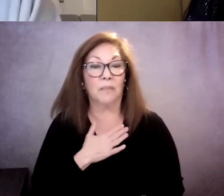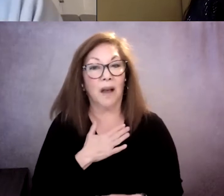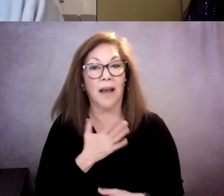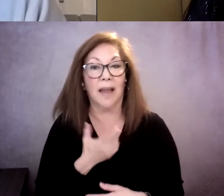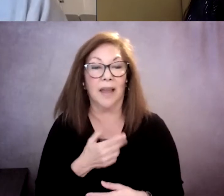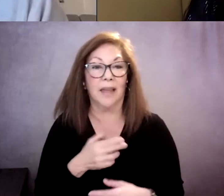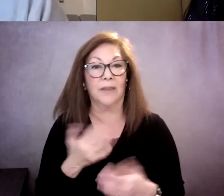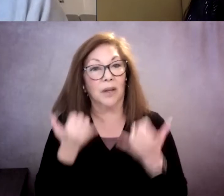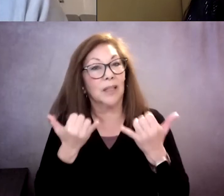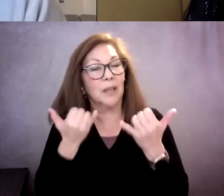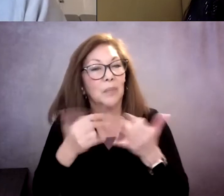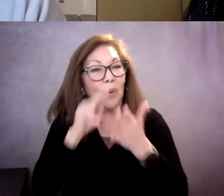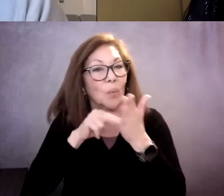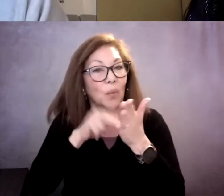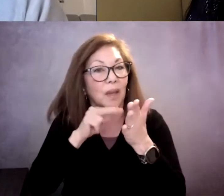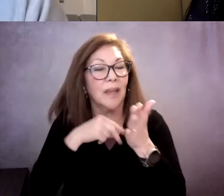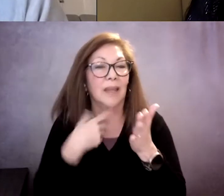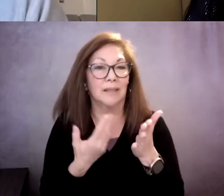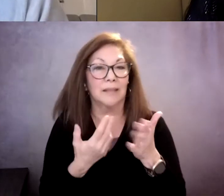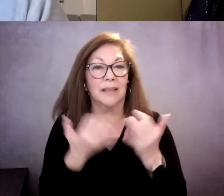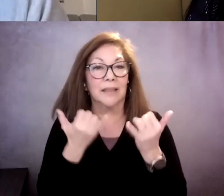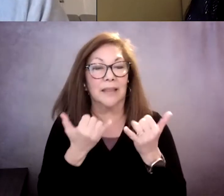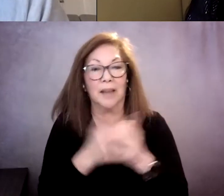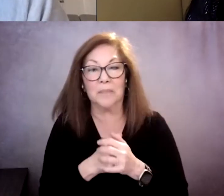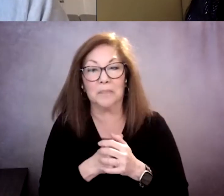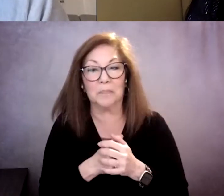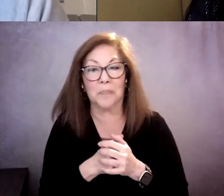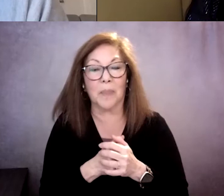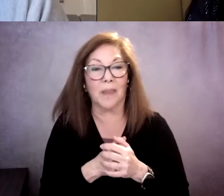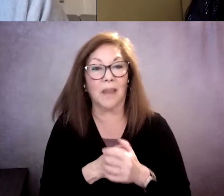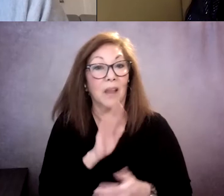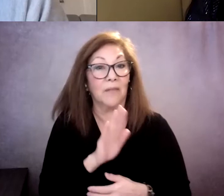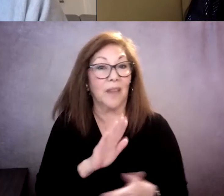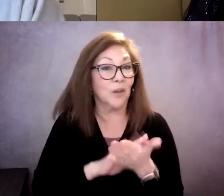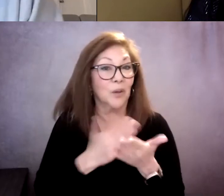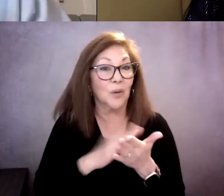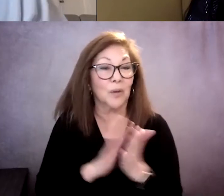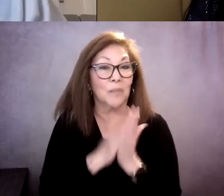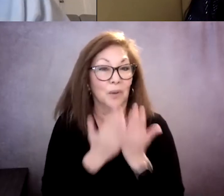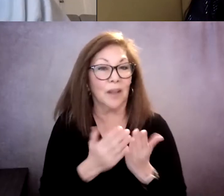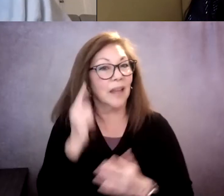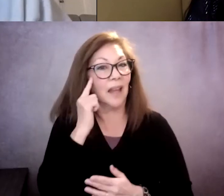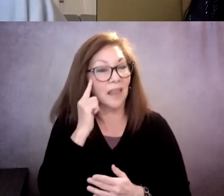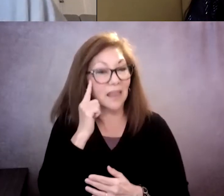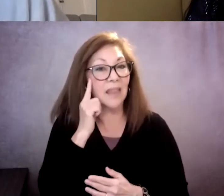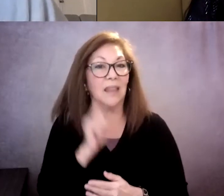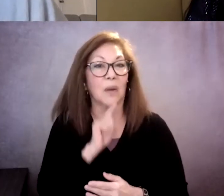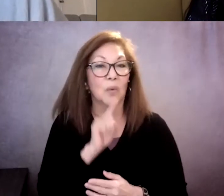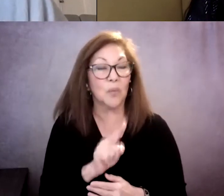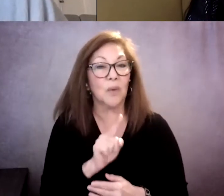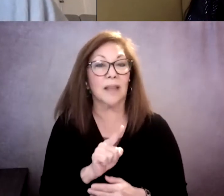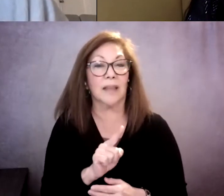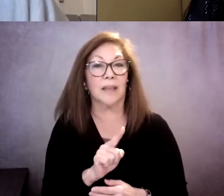contemporary read of, or present day read, excuse me, of that cookbook. And I think that sort of problem